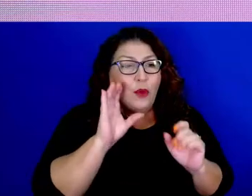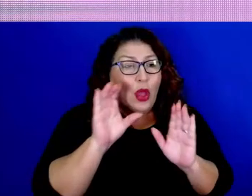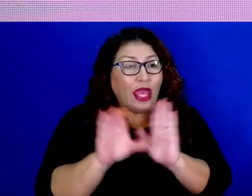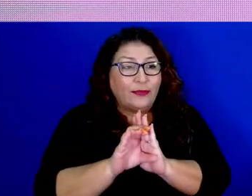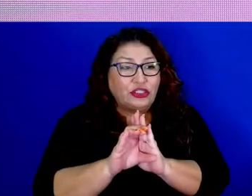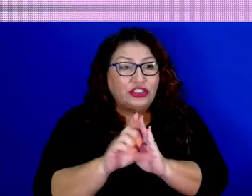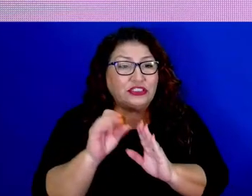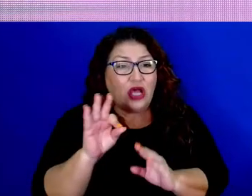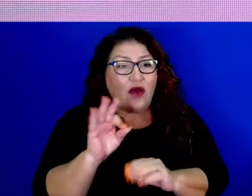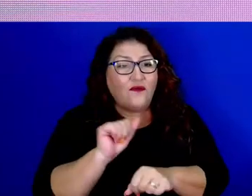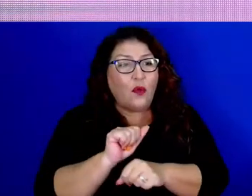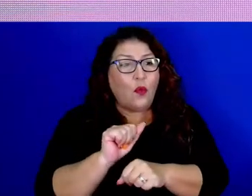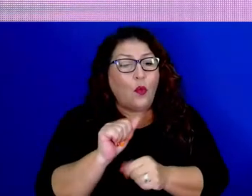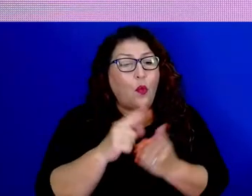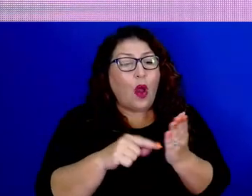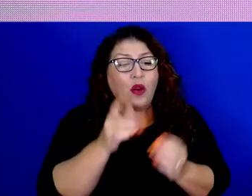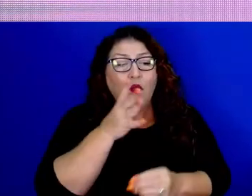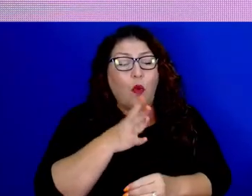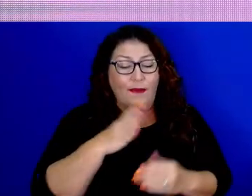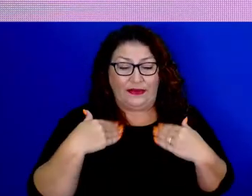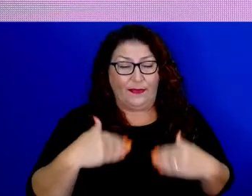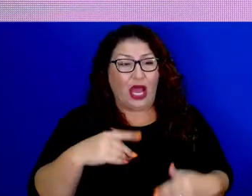body should look like.